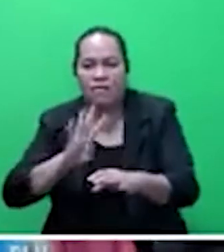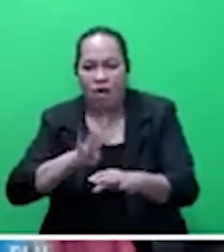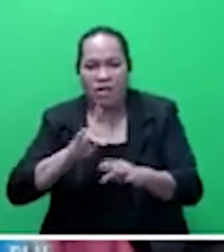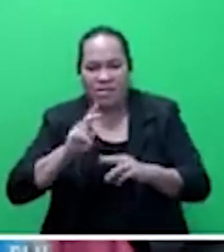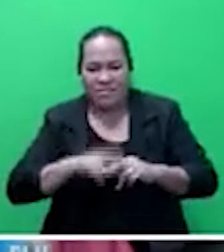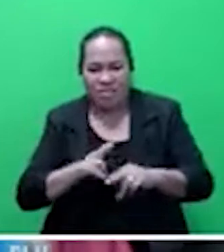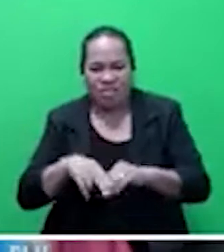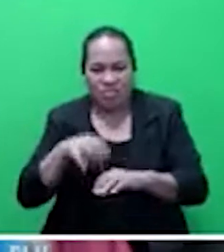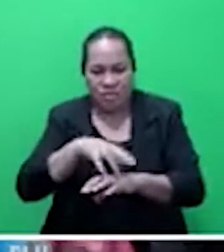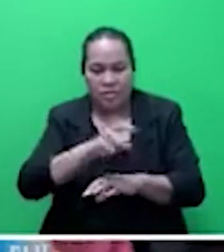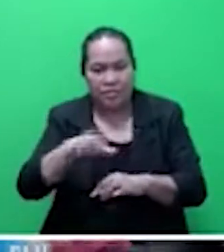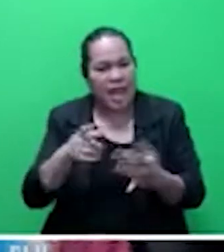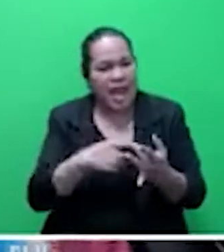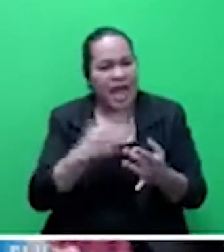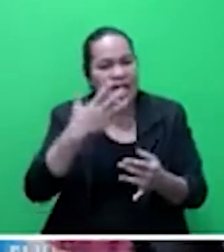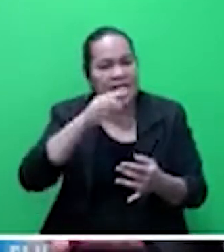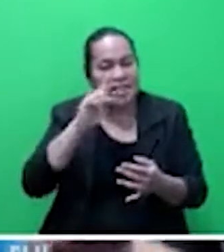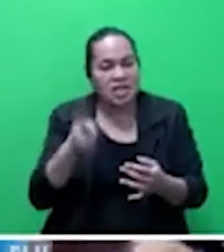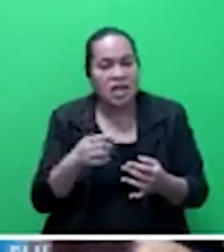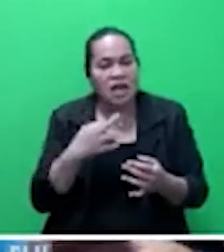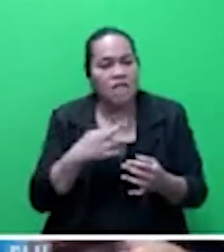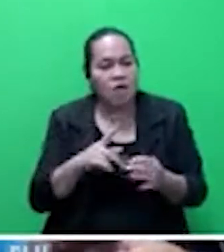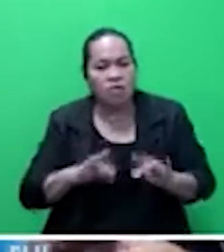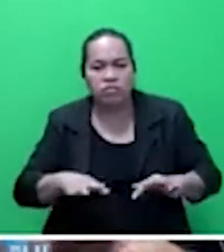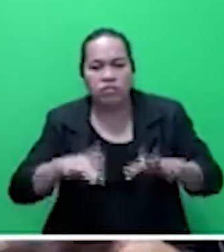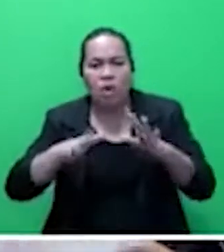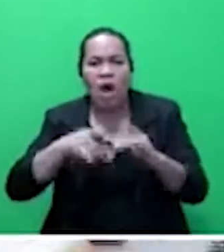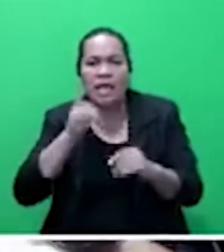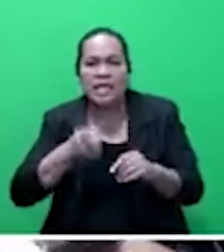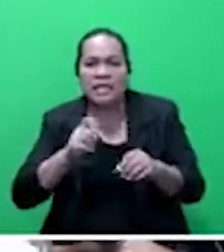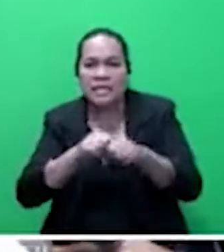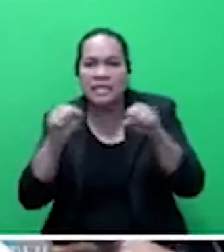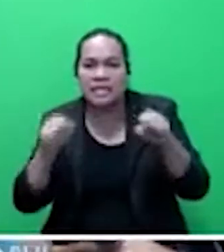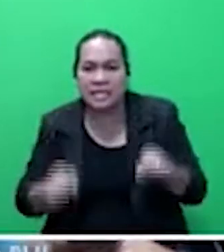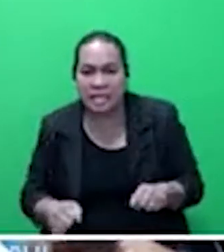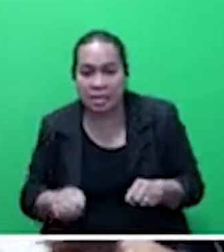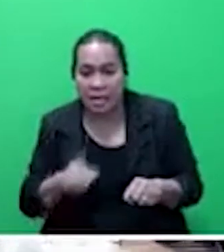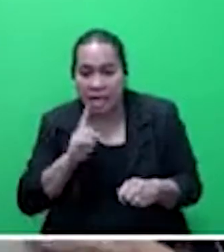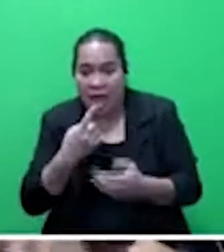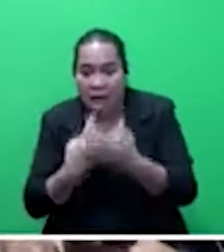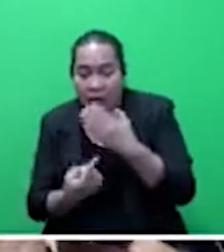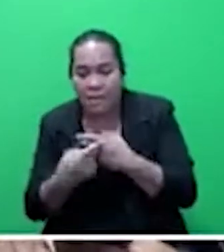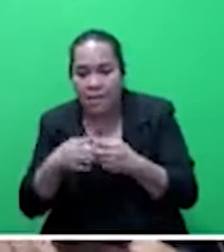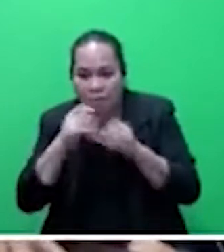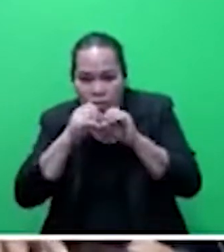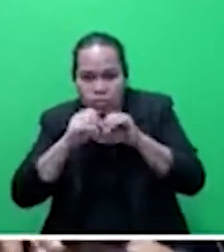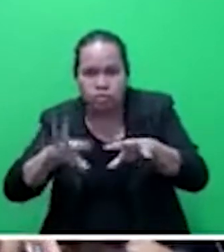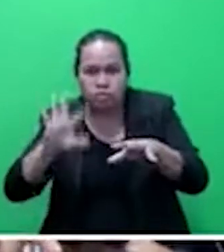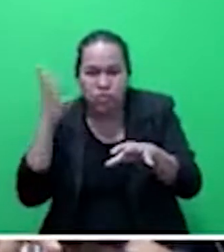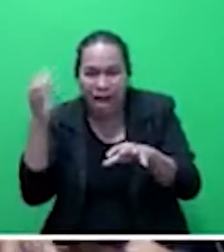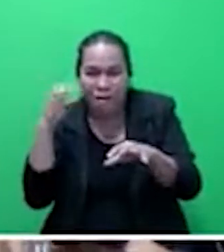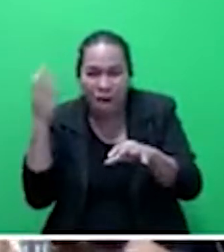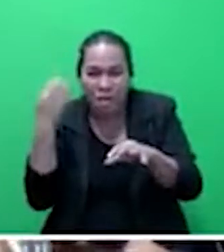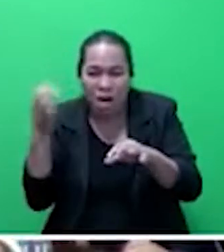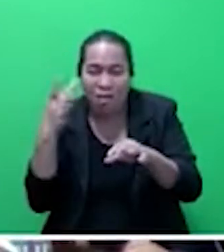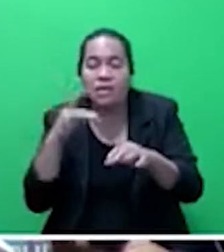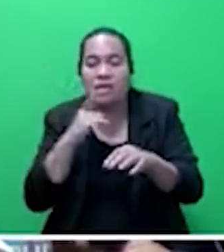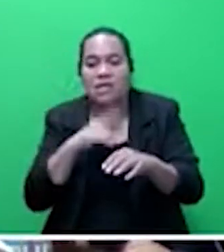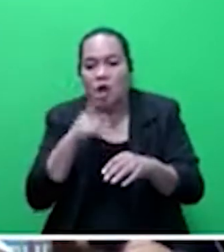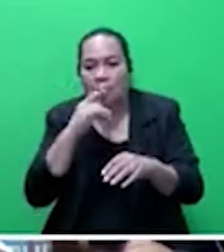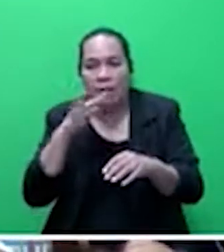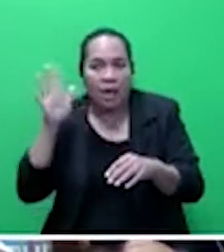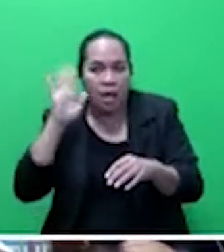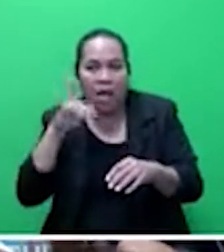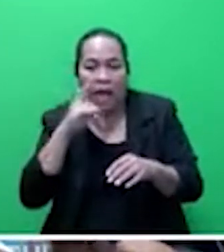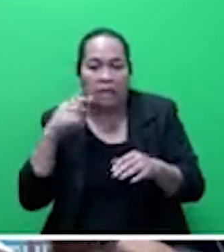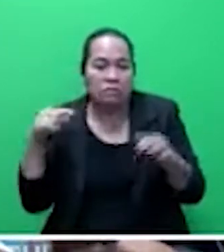been committed to the maintenance of flood early warning system in Nadi and Ba. Mr. Speaker, A people-centered